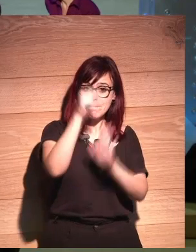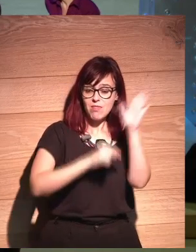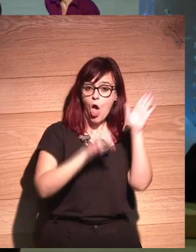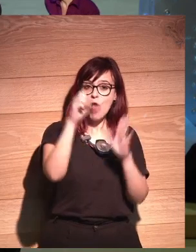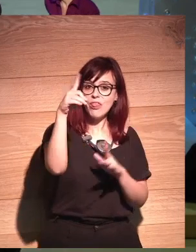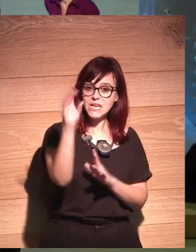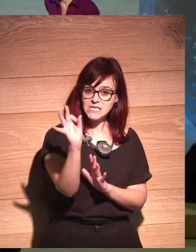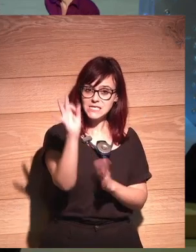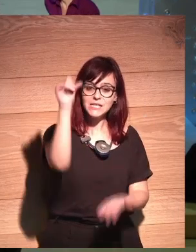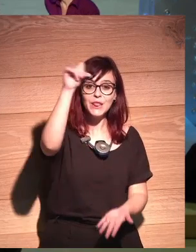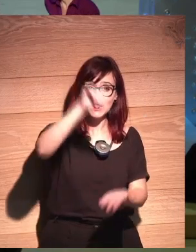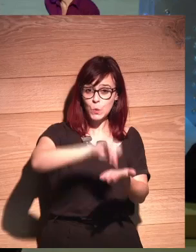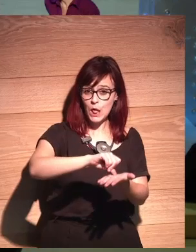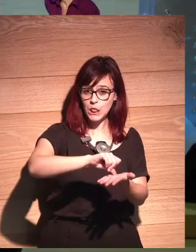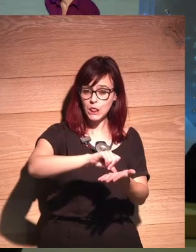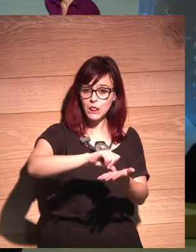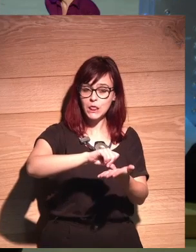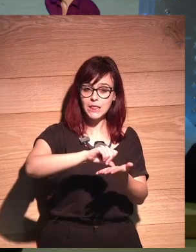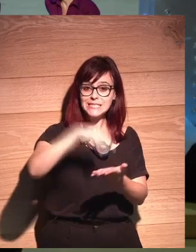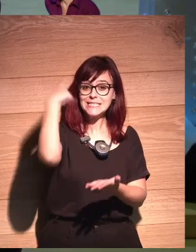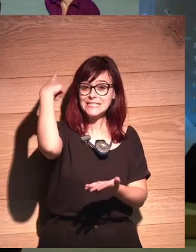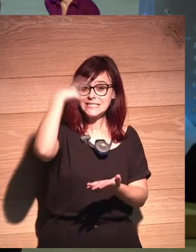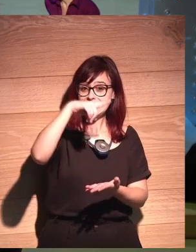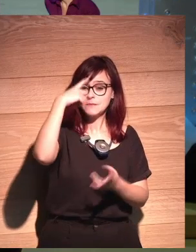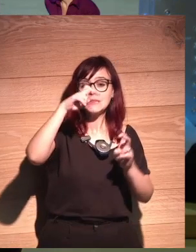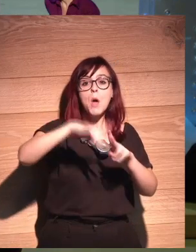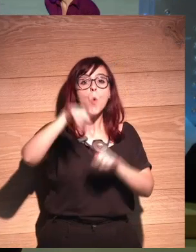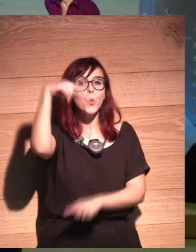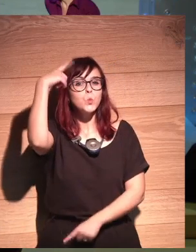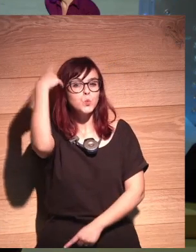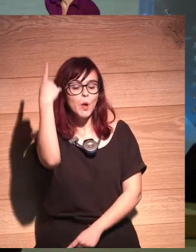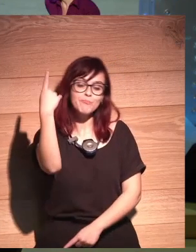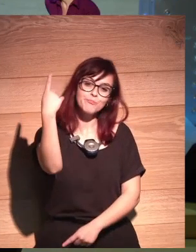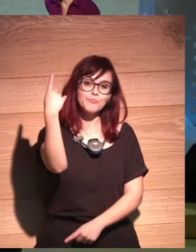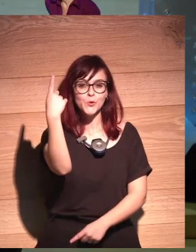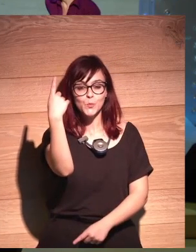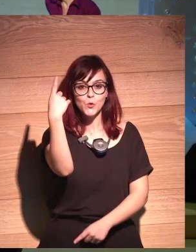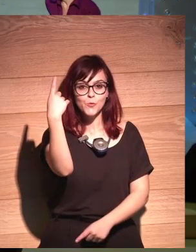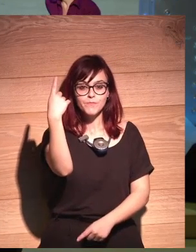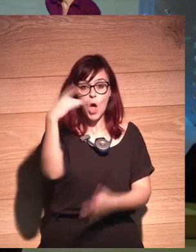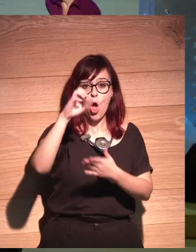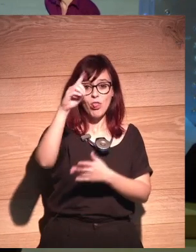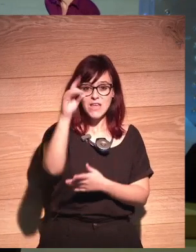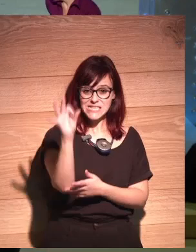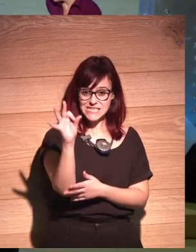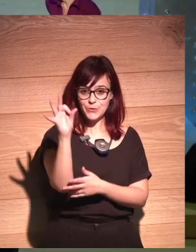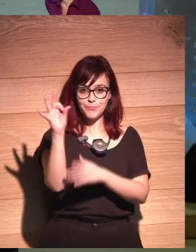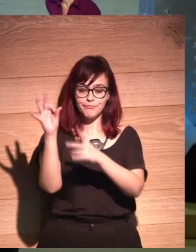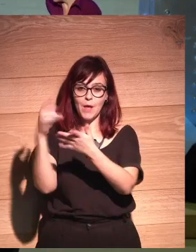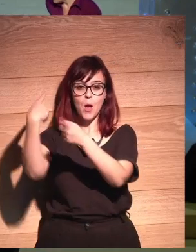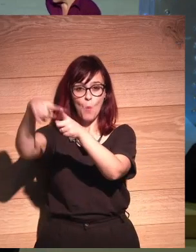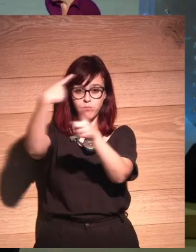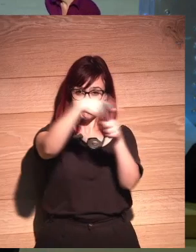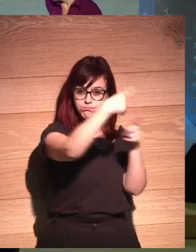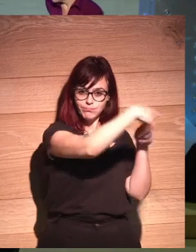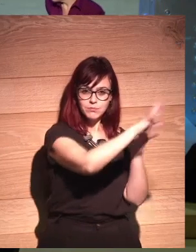to elaborate the report that measures the SDGs in the cities, culture is